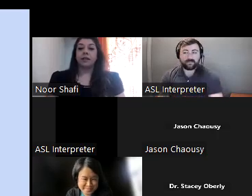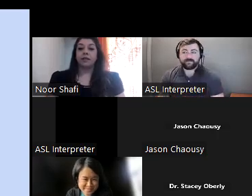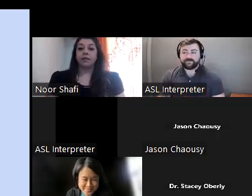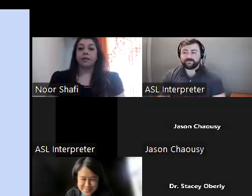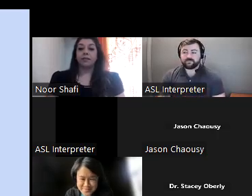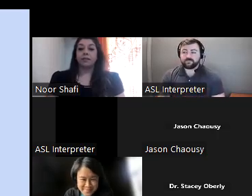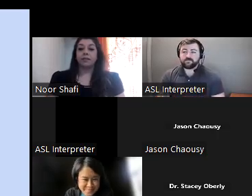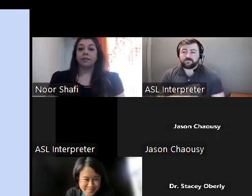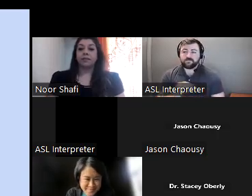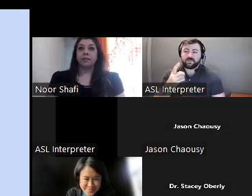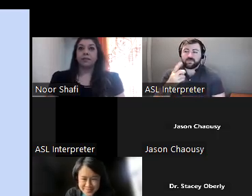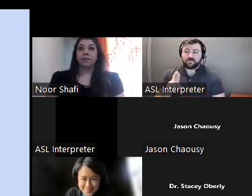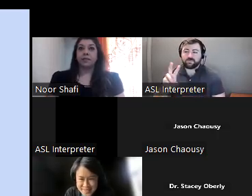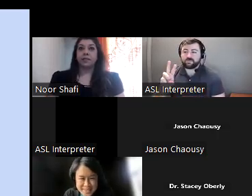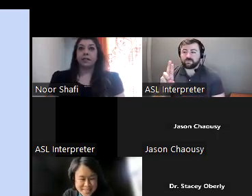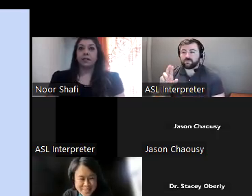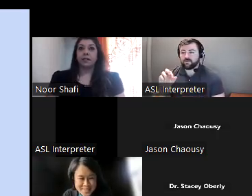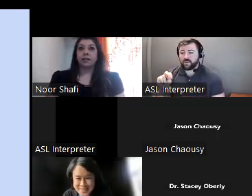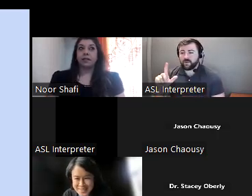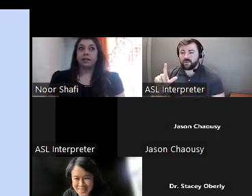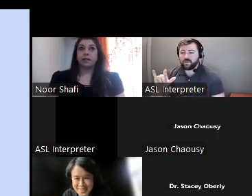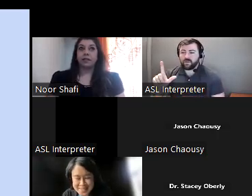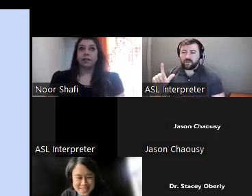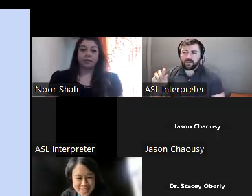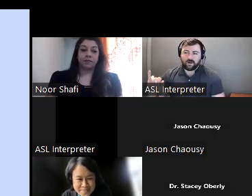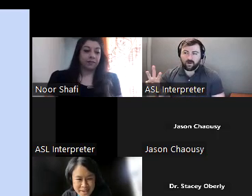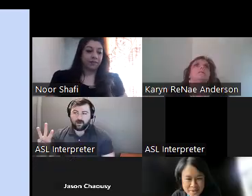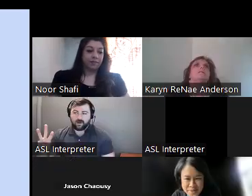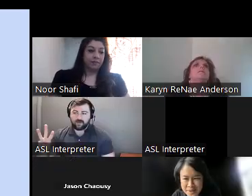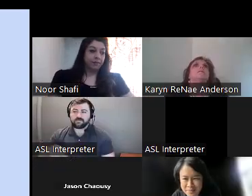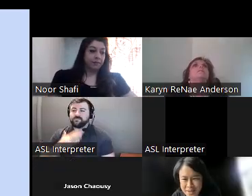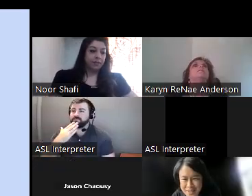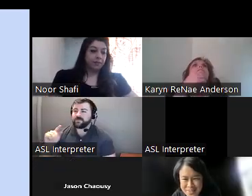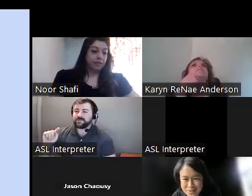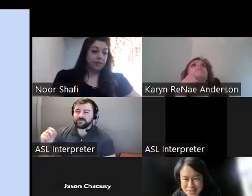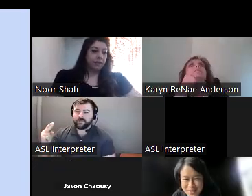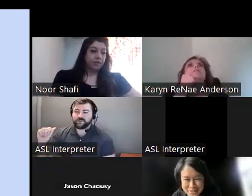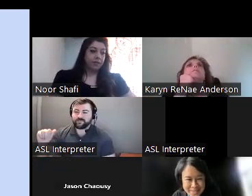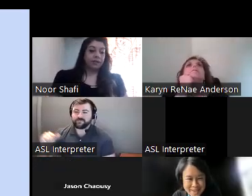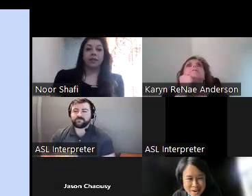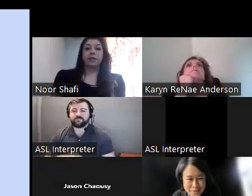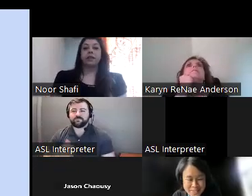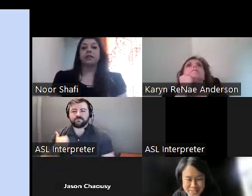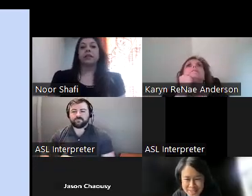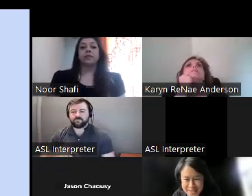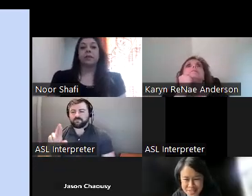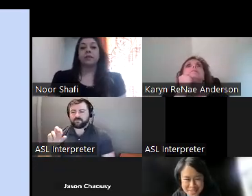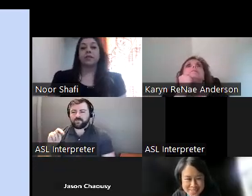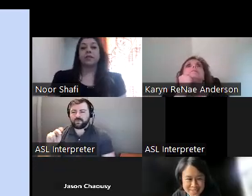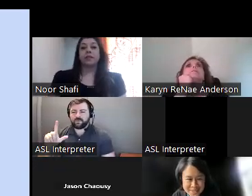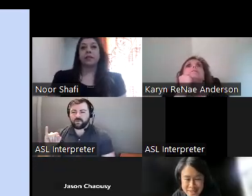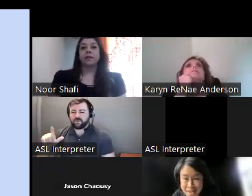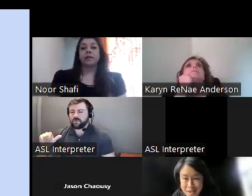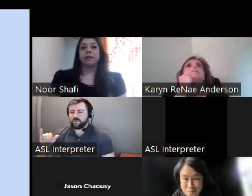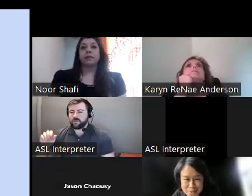And Dr. Ron Liao, would you Thanks, like to Tasha. go next? Thanks, Tasha. I'm Dr. Ronley Liao. I'm a child psychiatrist